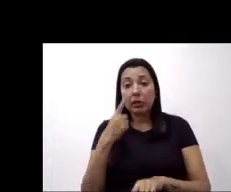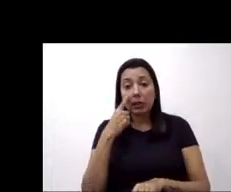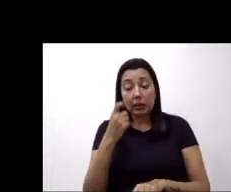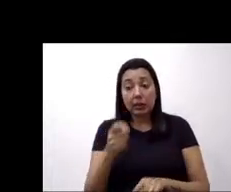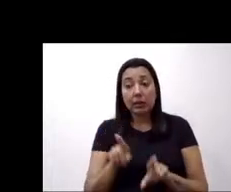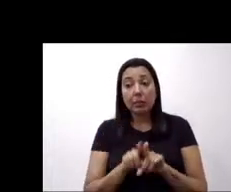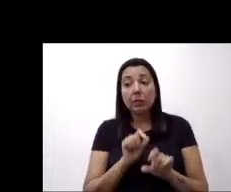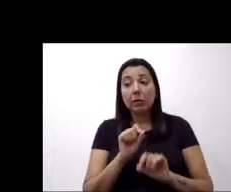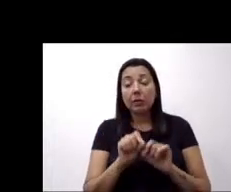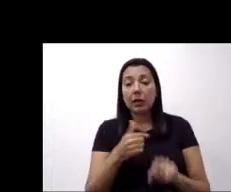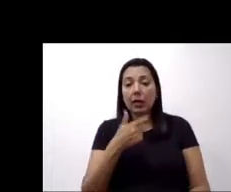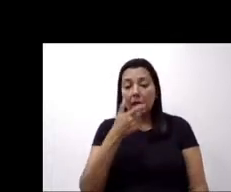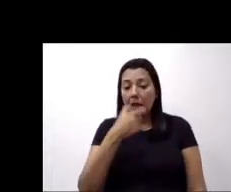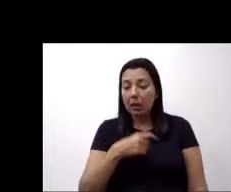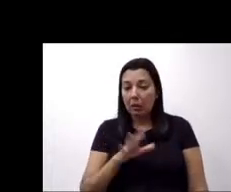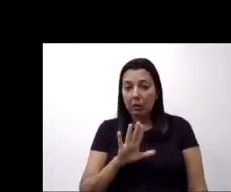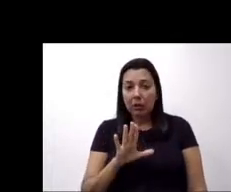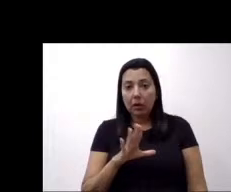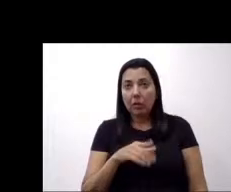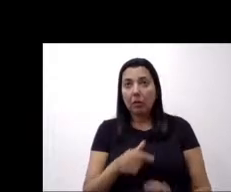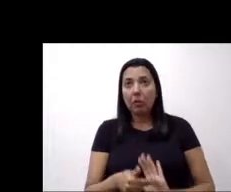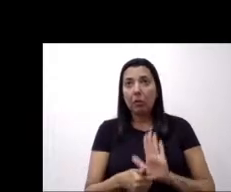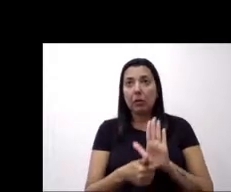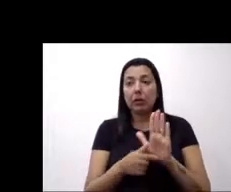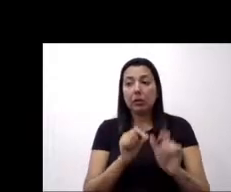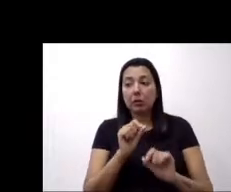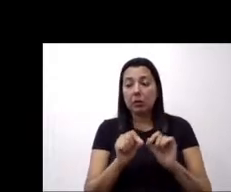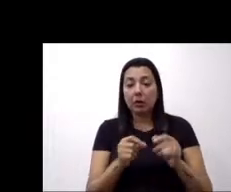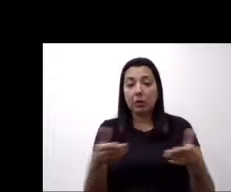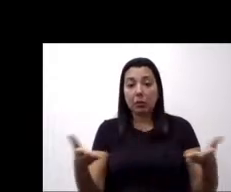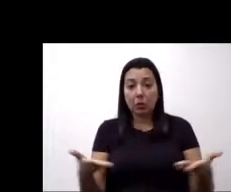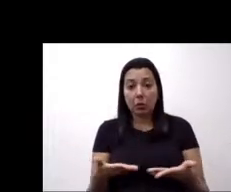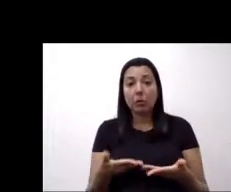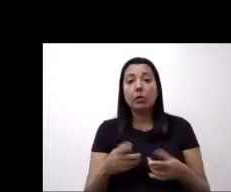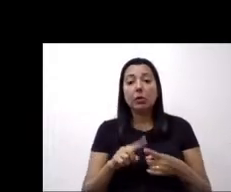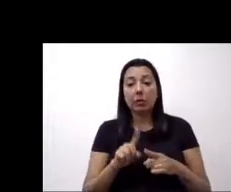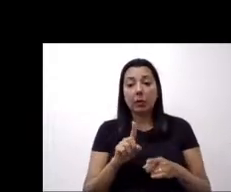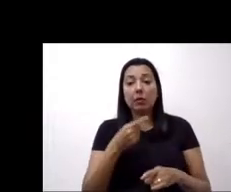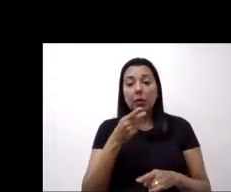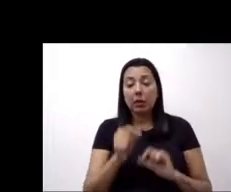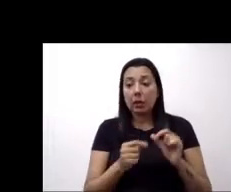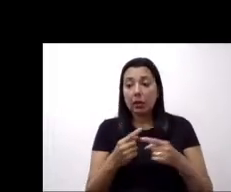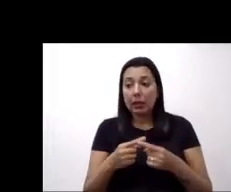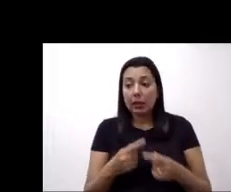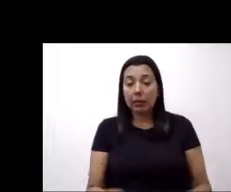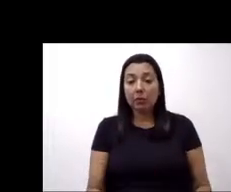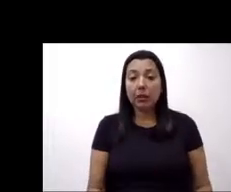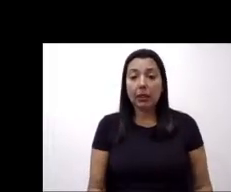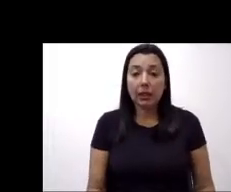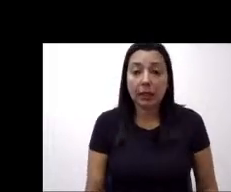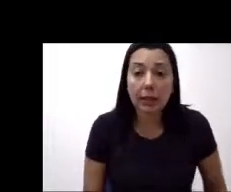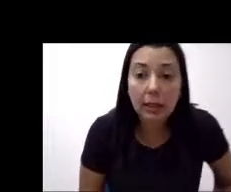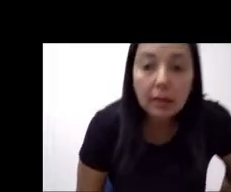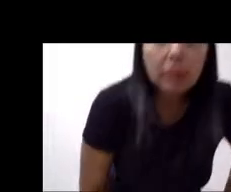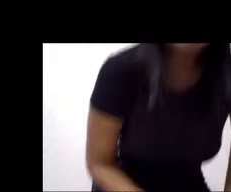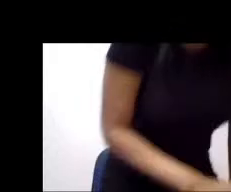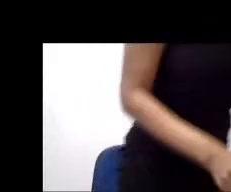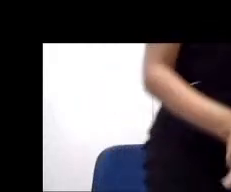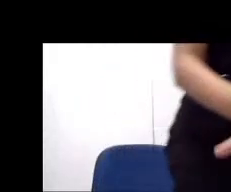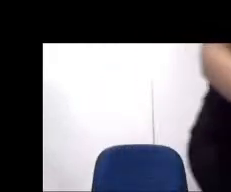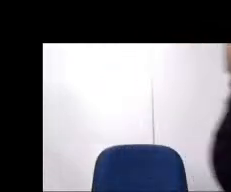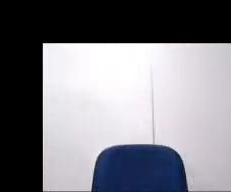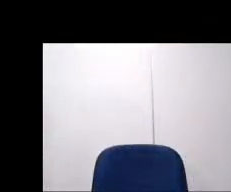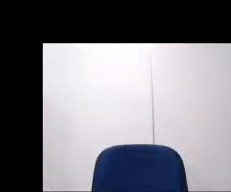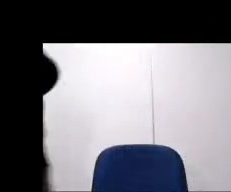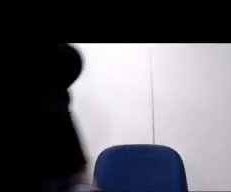case today, but it's just to tell you that how this kind of case is an enigma, because in most of the causal and positivist